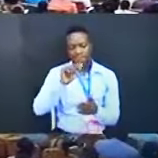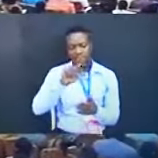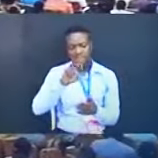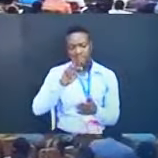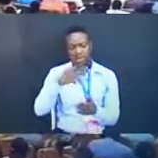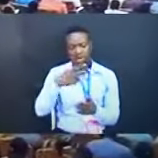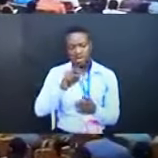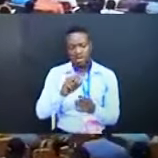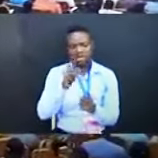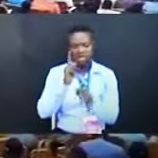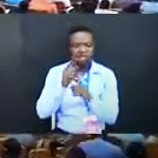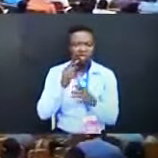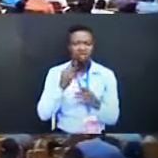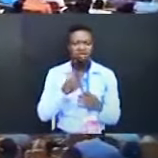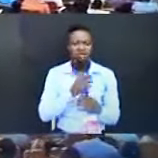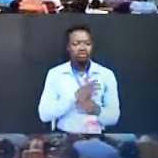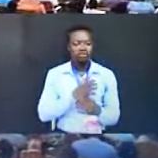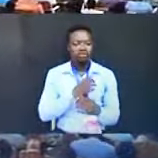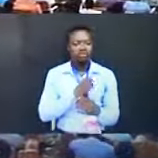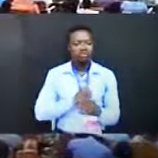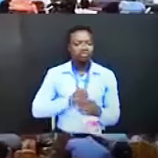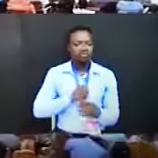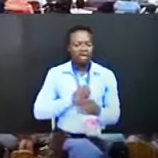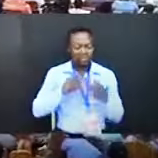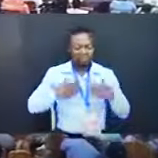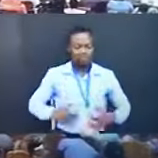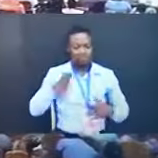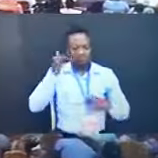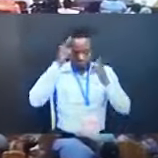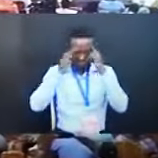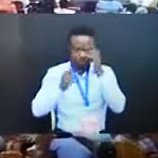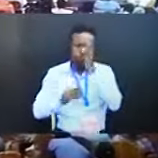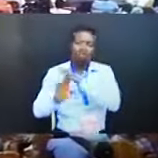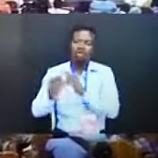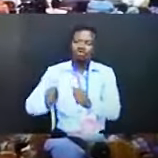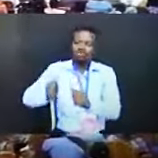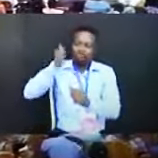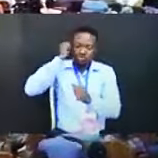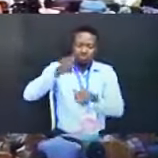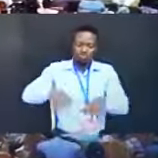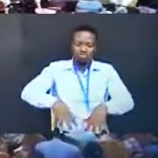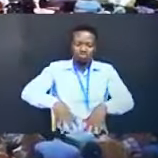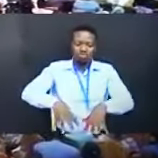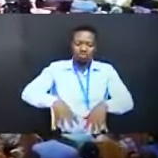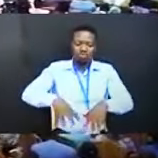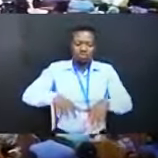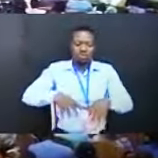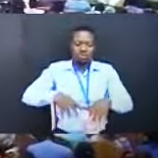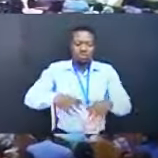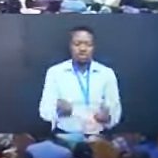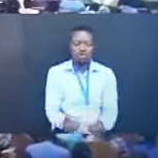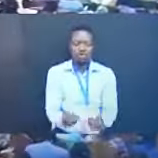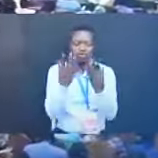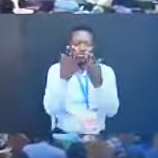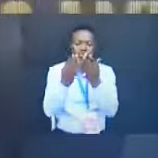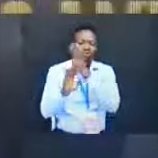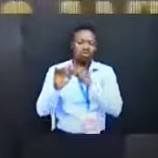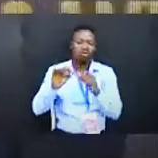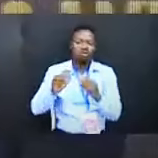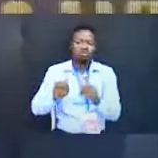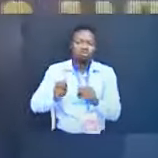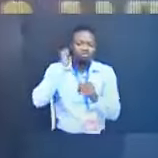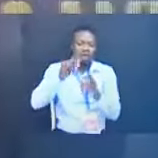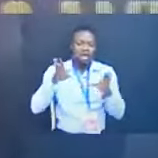God refused to accept their offerings by withholding his blessings from them. Malachi explains